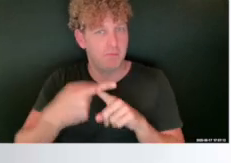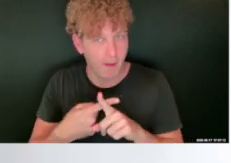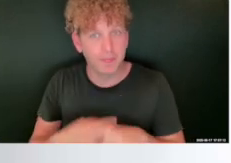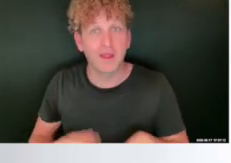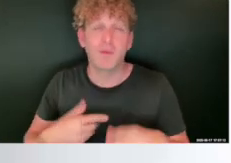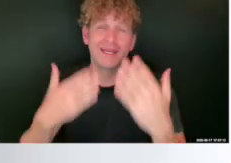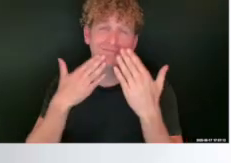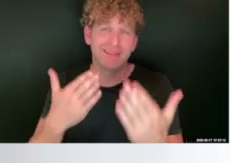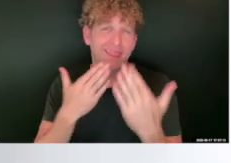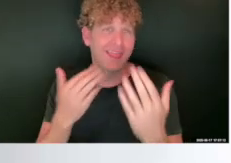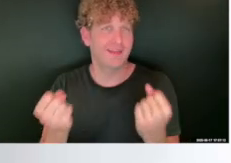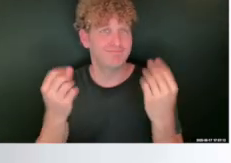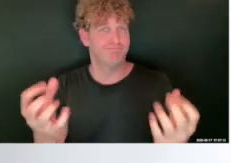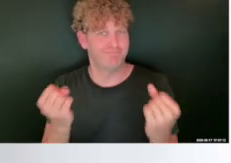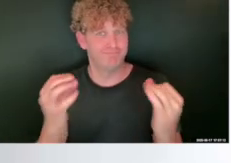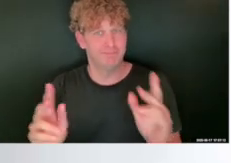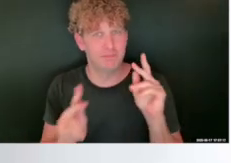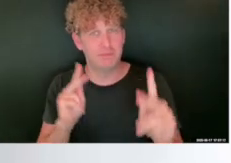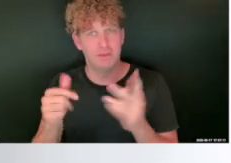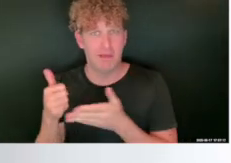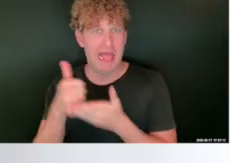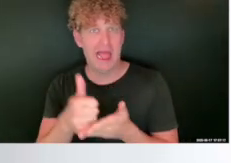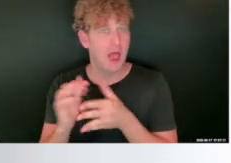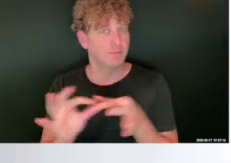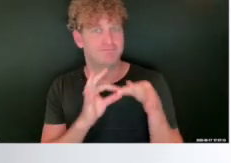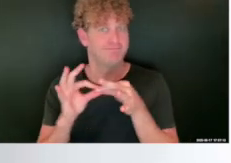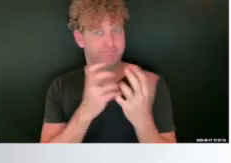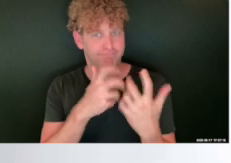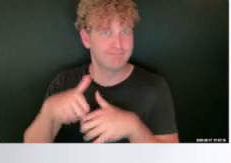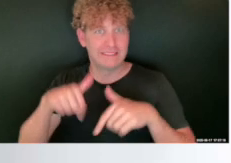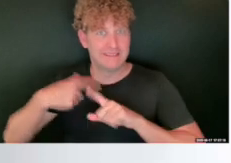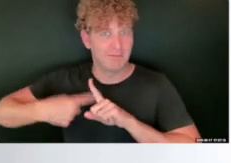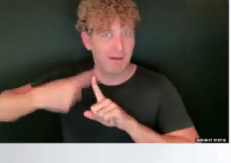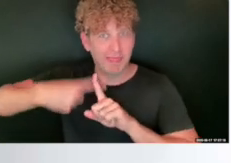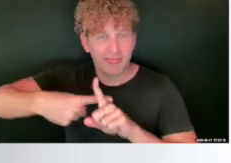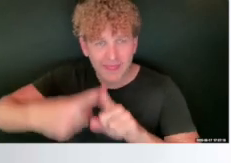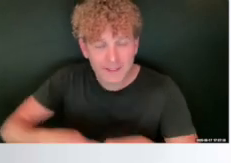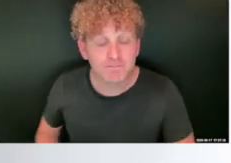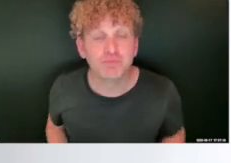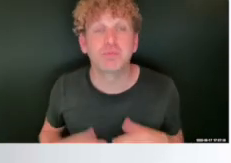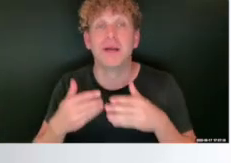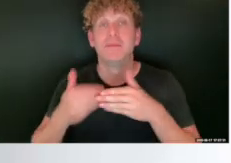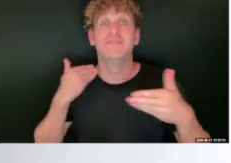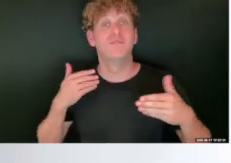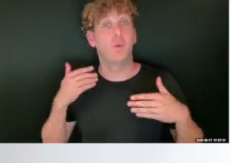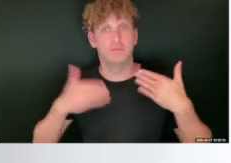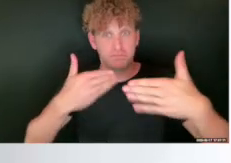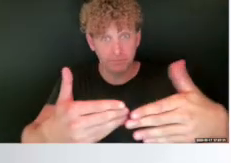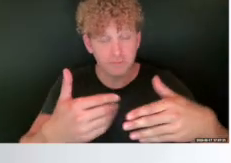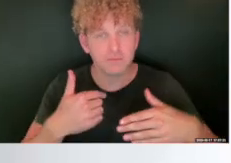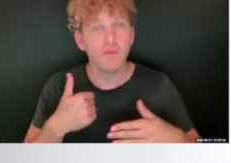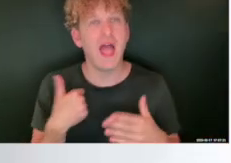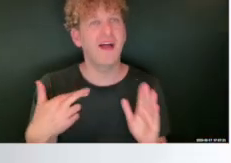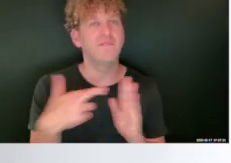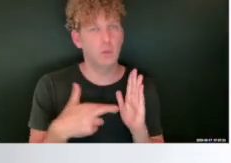provide a space for community voices and priorities, brainstorm solutions for clean transportation needs, highlight